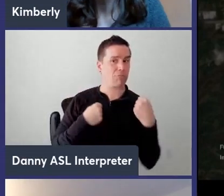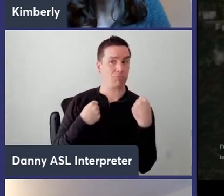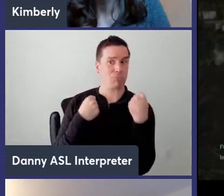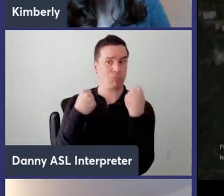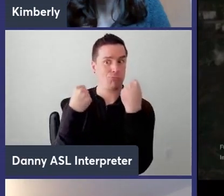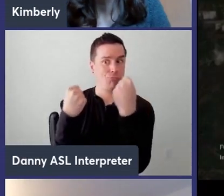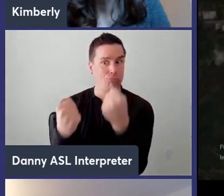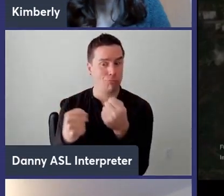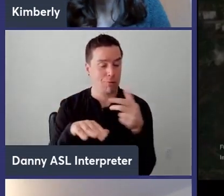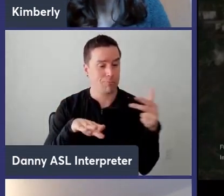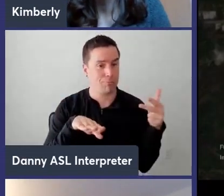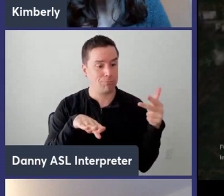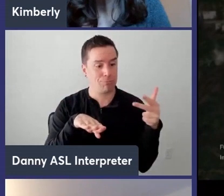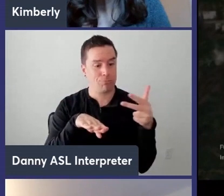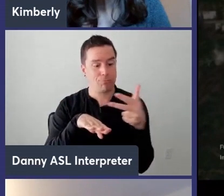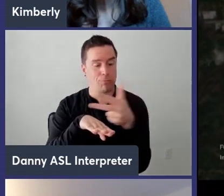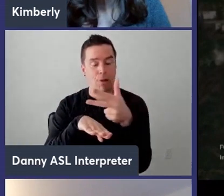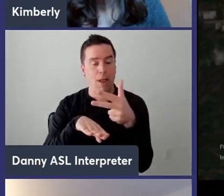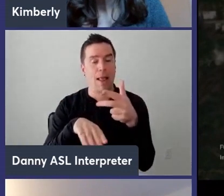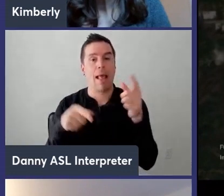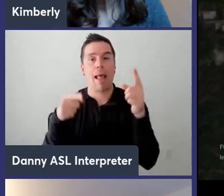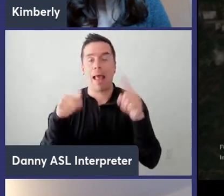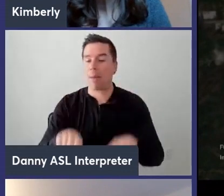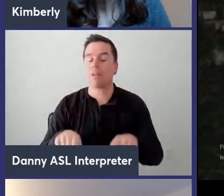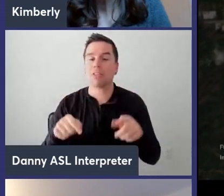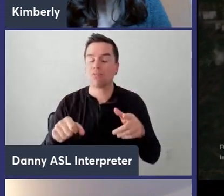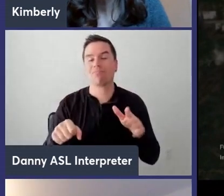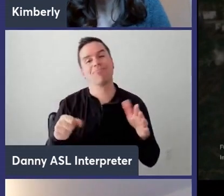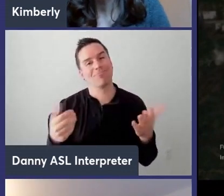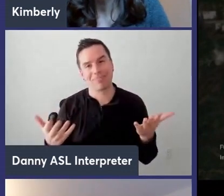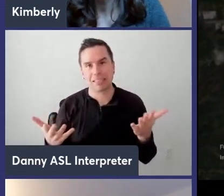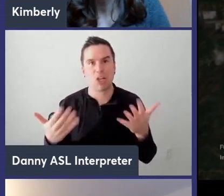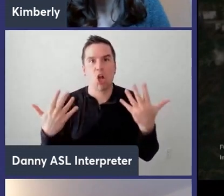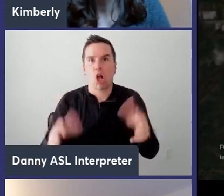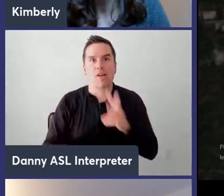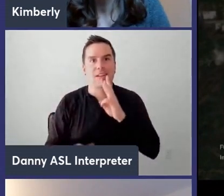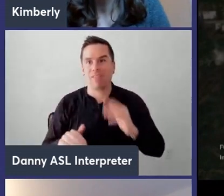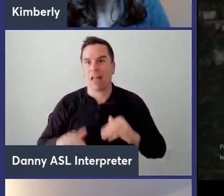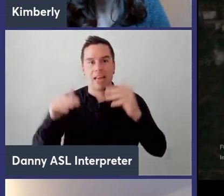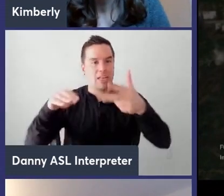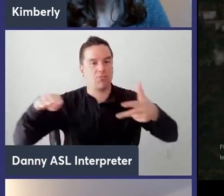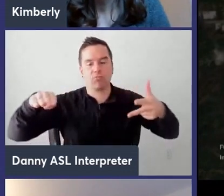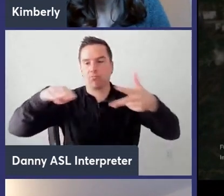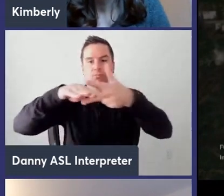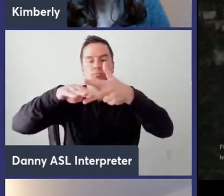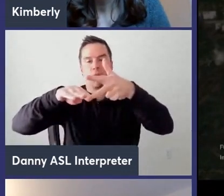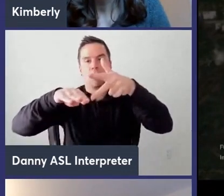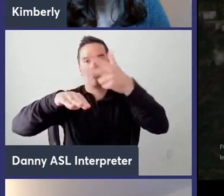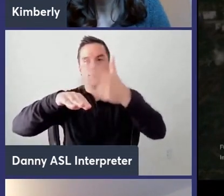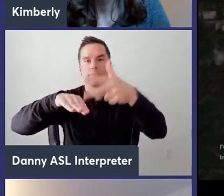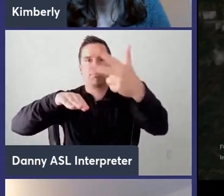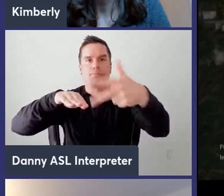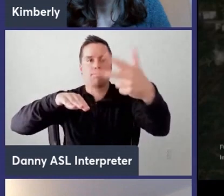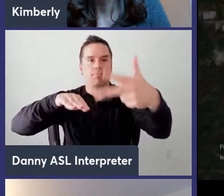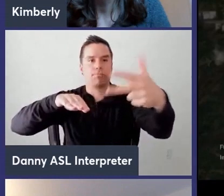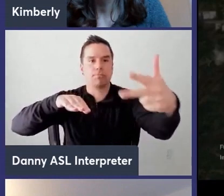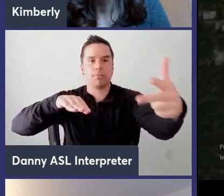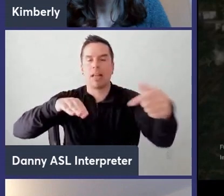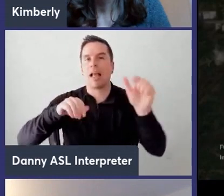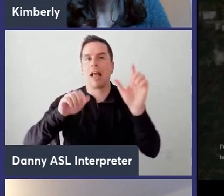So, you know, having this type of information or predictions around, like, no, these are historically streets that we